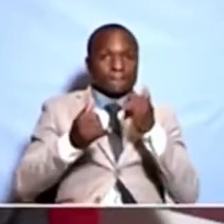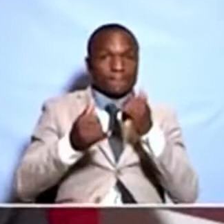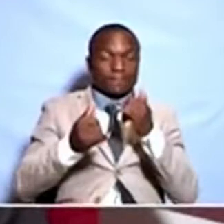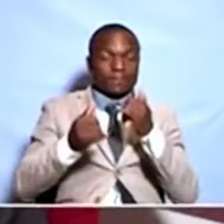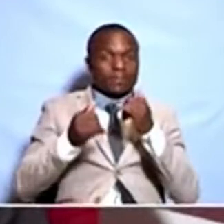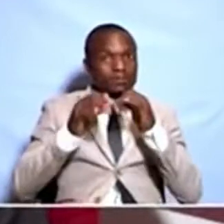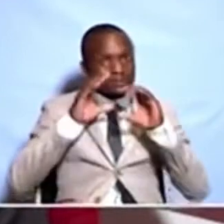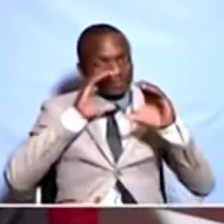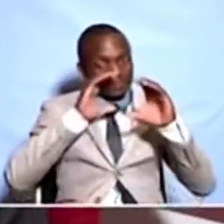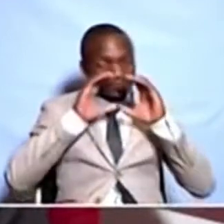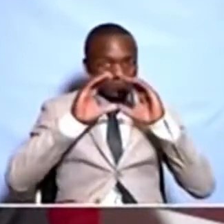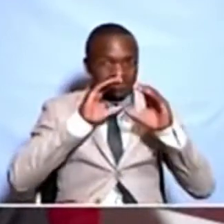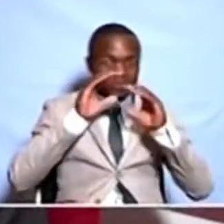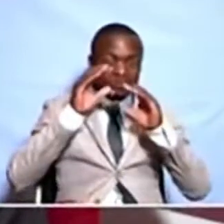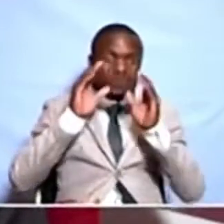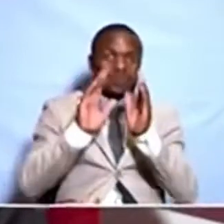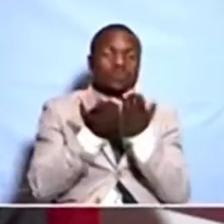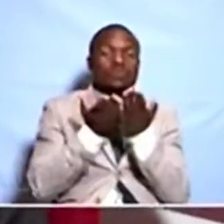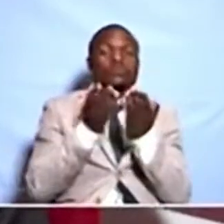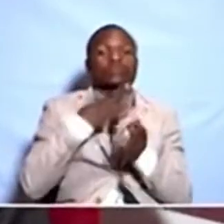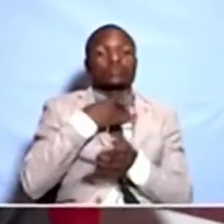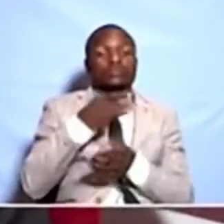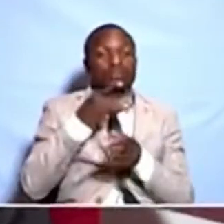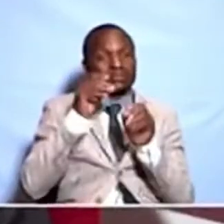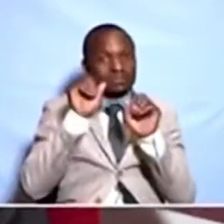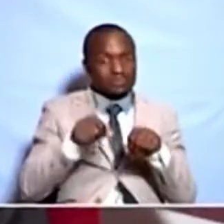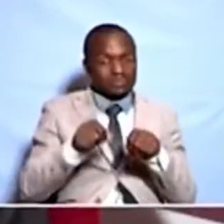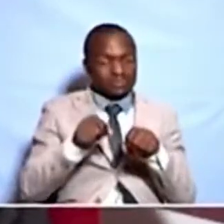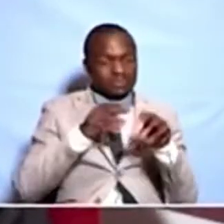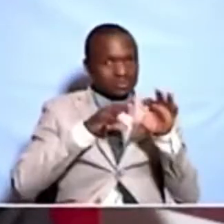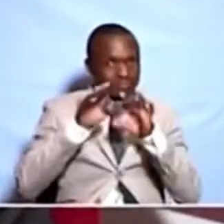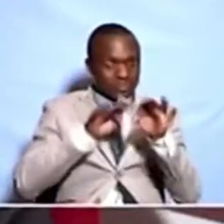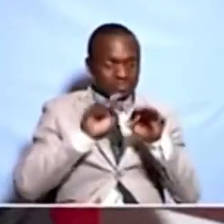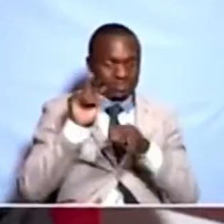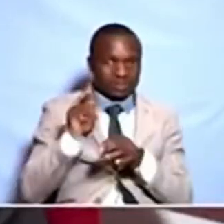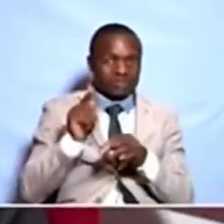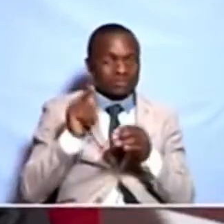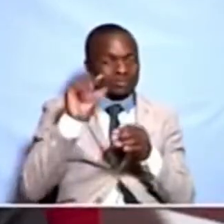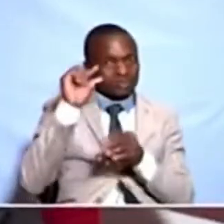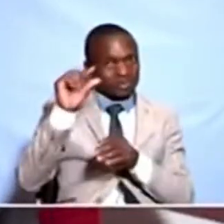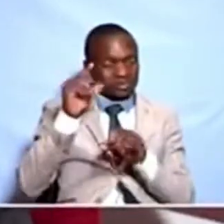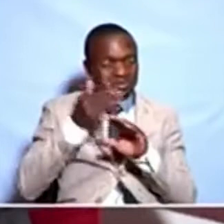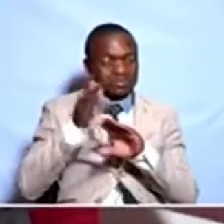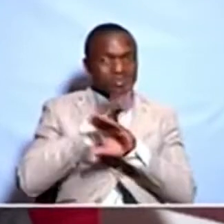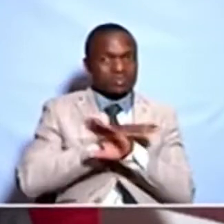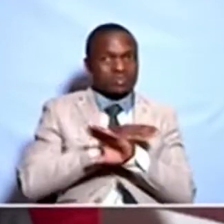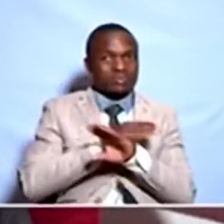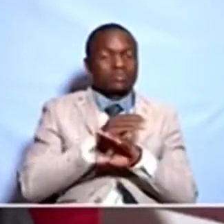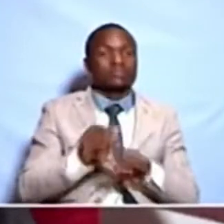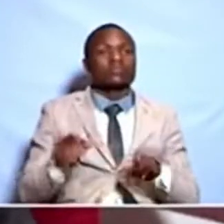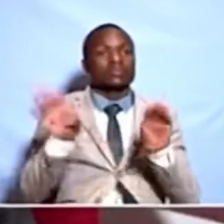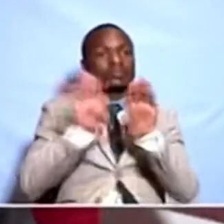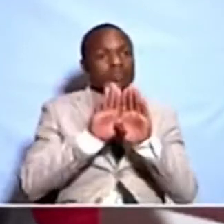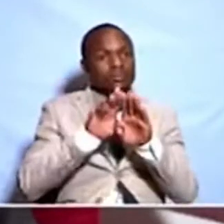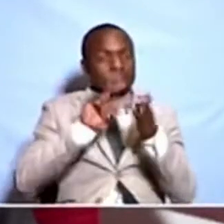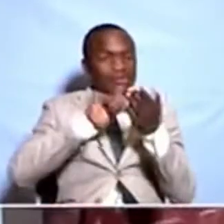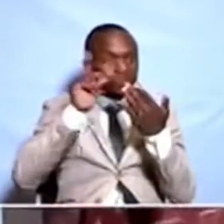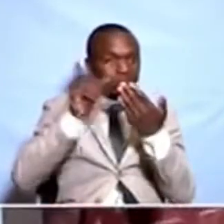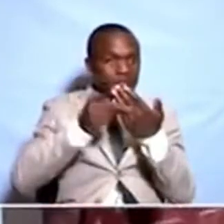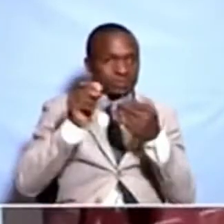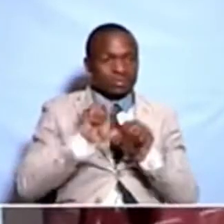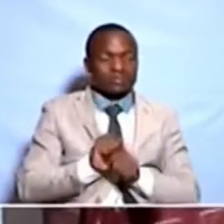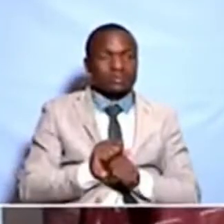conversion of white book or blue book. Would you just elaborate briefly before we close the program? The conversion